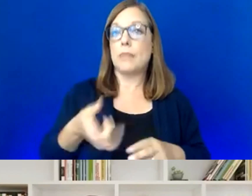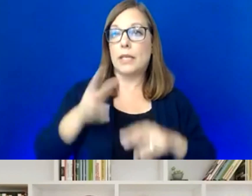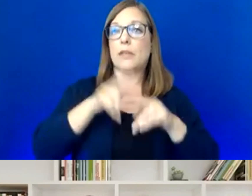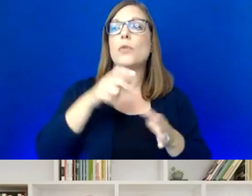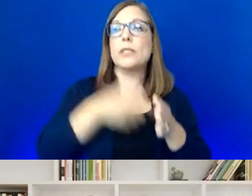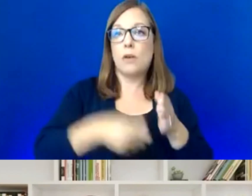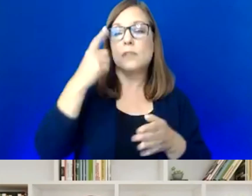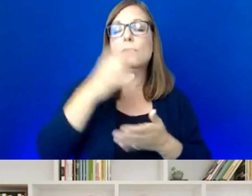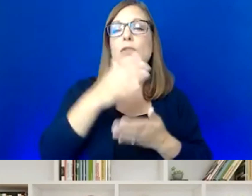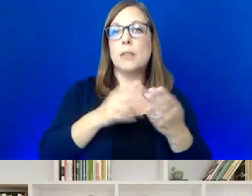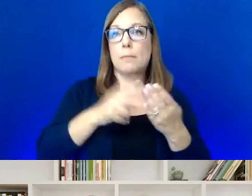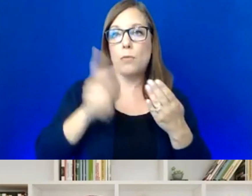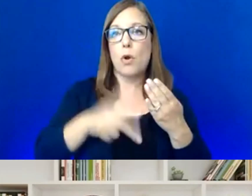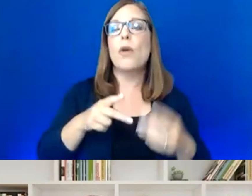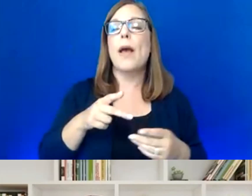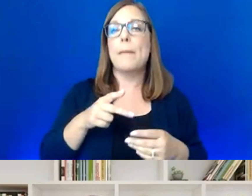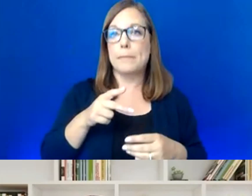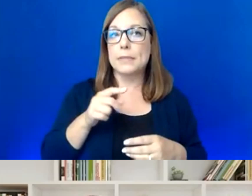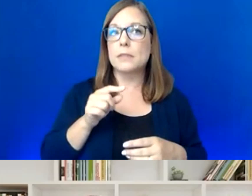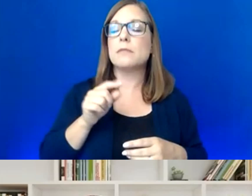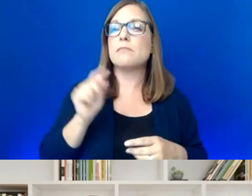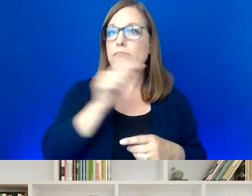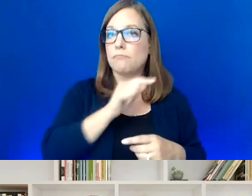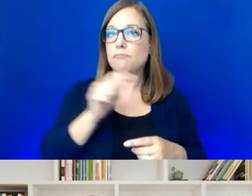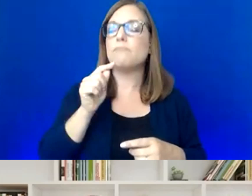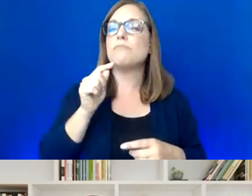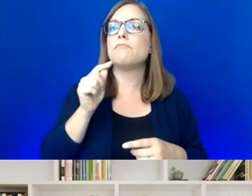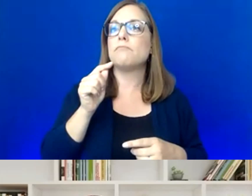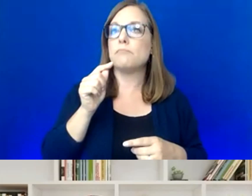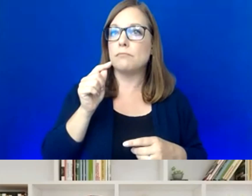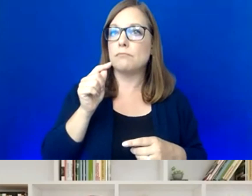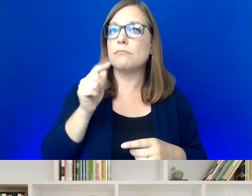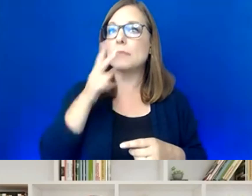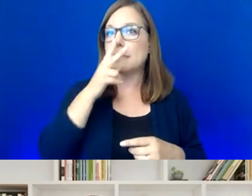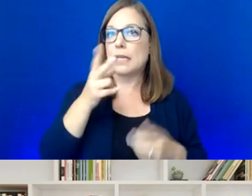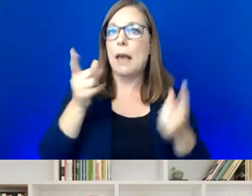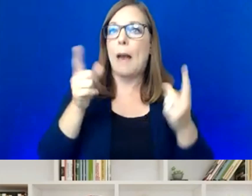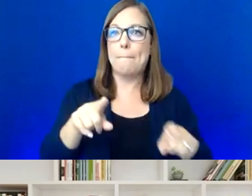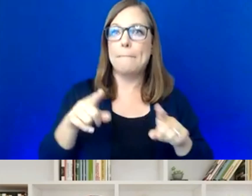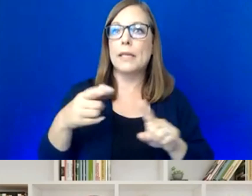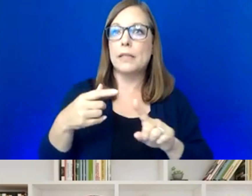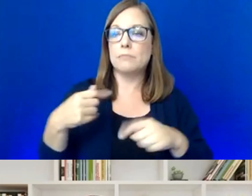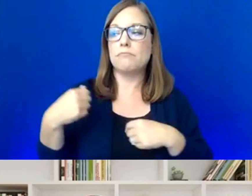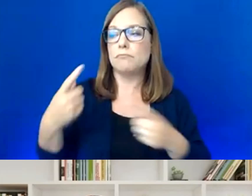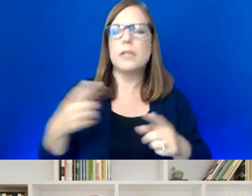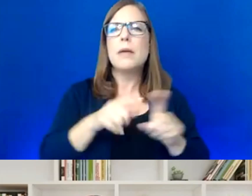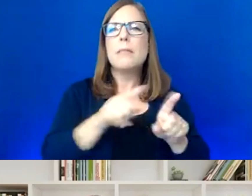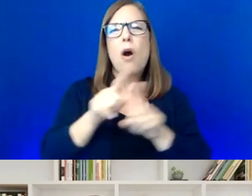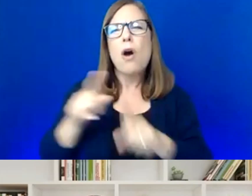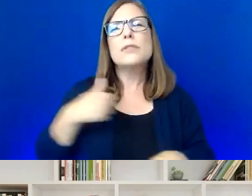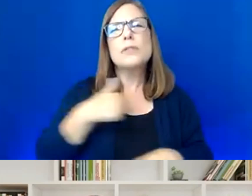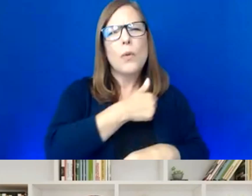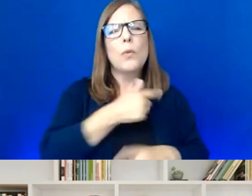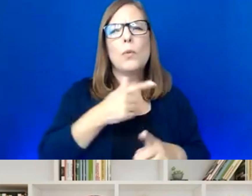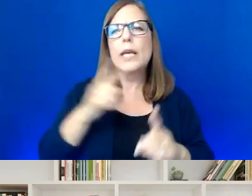programs. But we also look for outside funding as well. So it's not